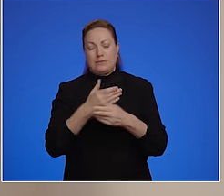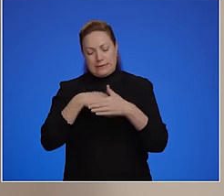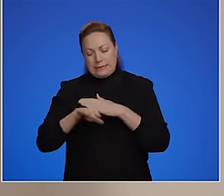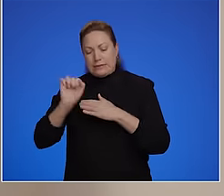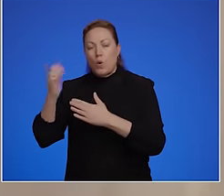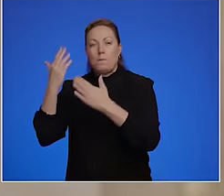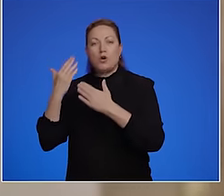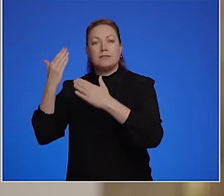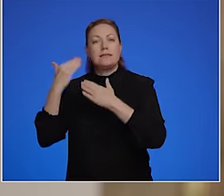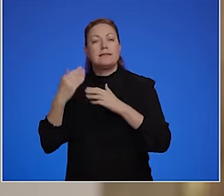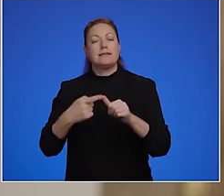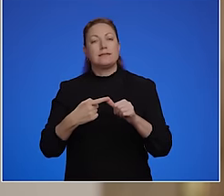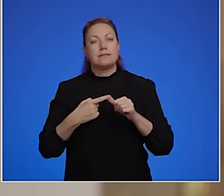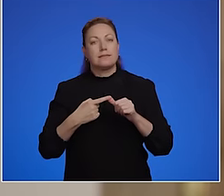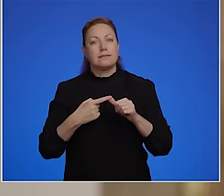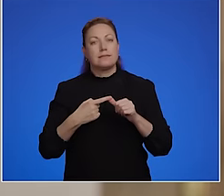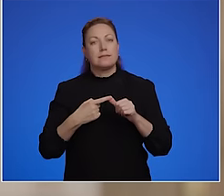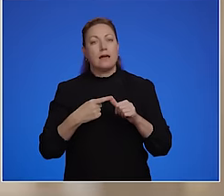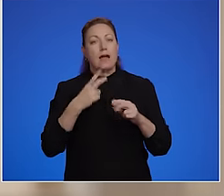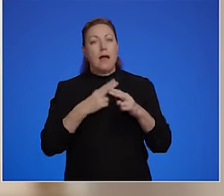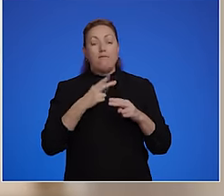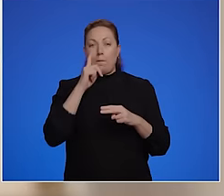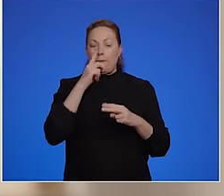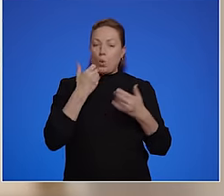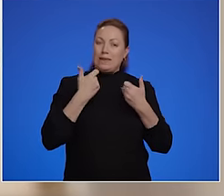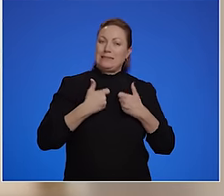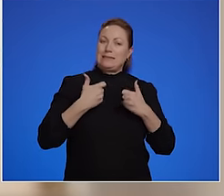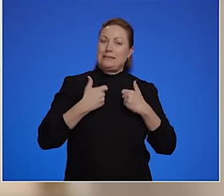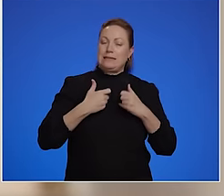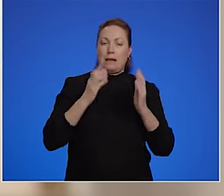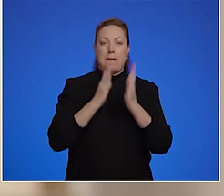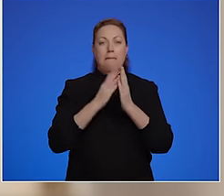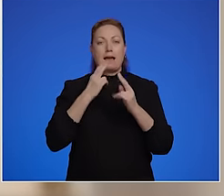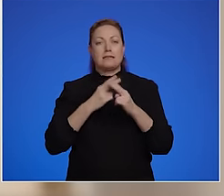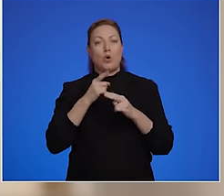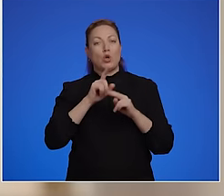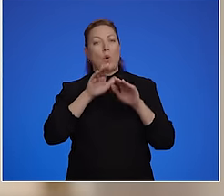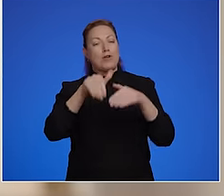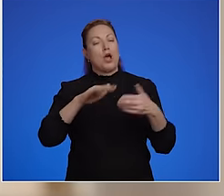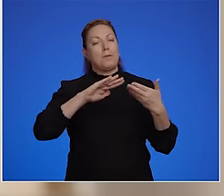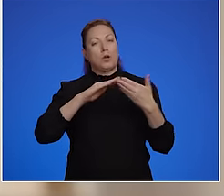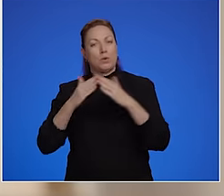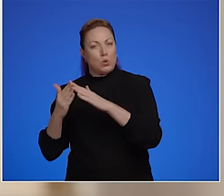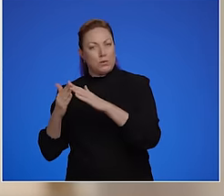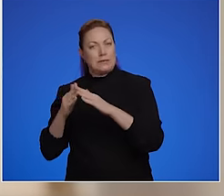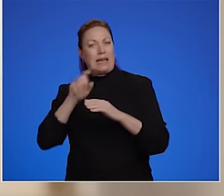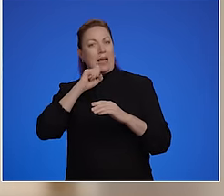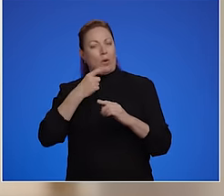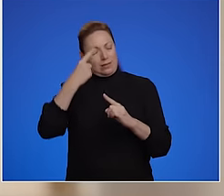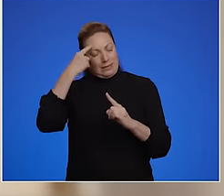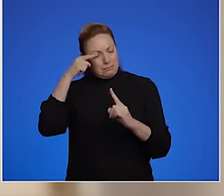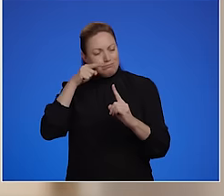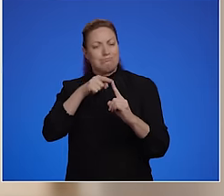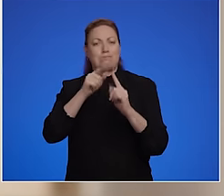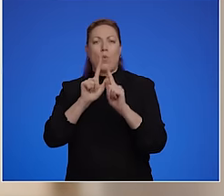In your mercy. Lord, hear our prayer. That the sick in our Mass for You at Home community will hold fast to the Lord who is